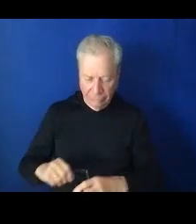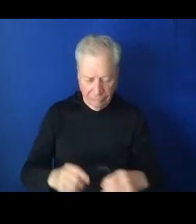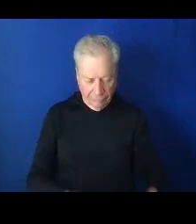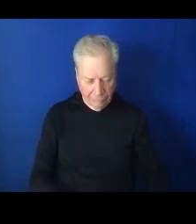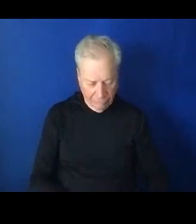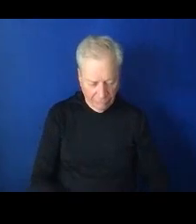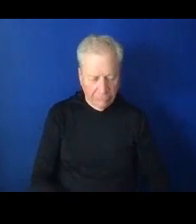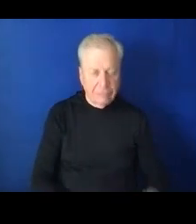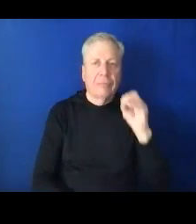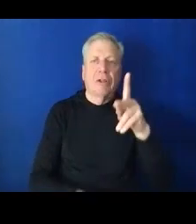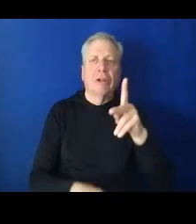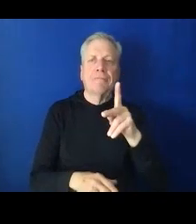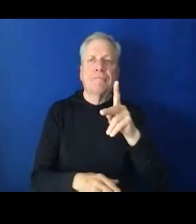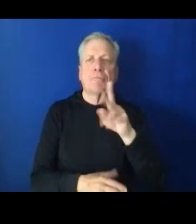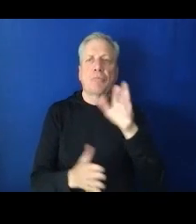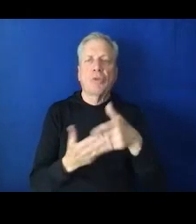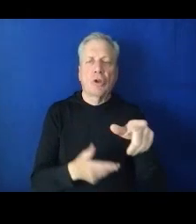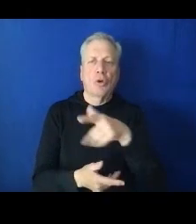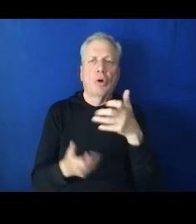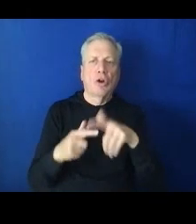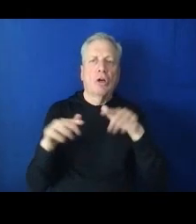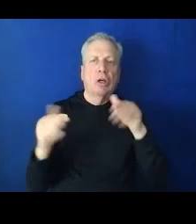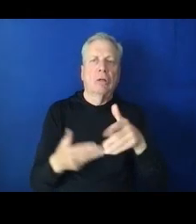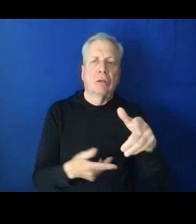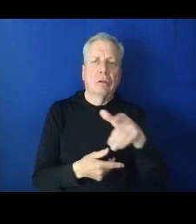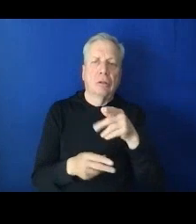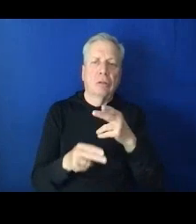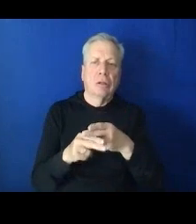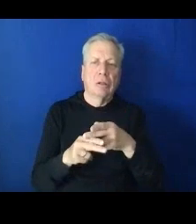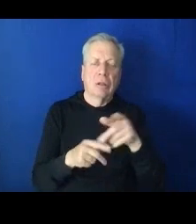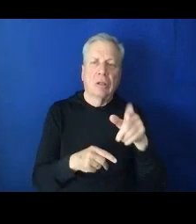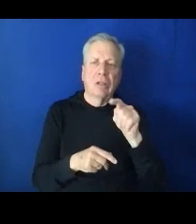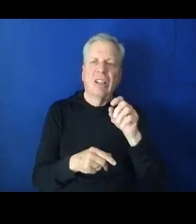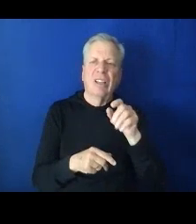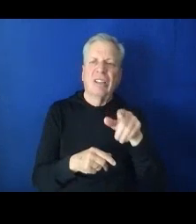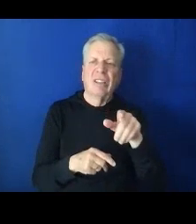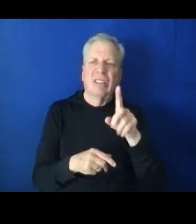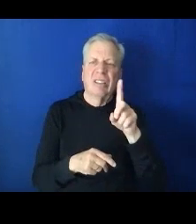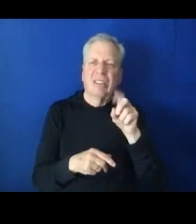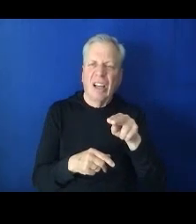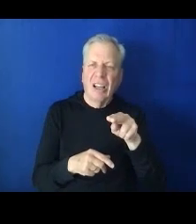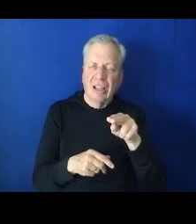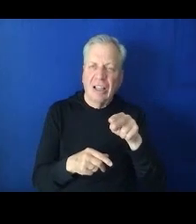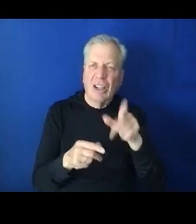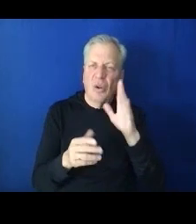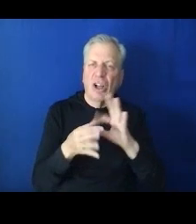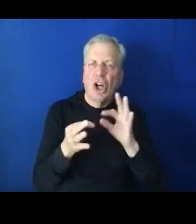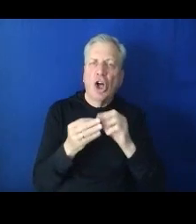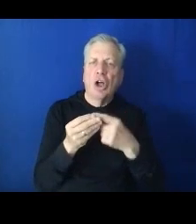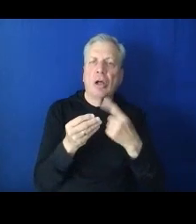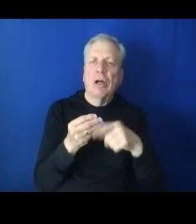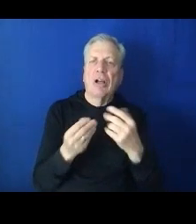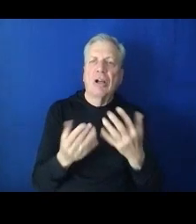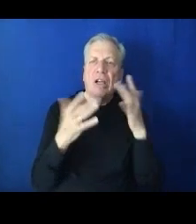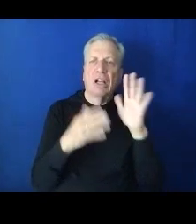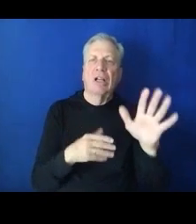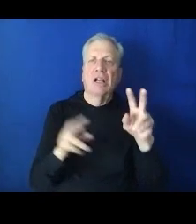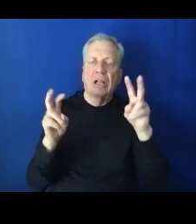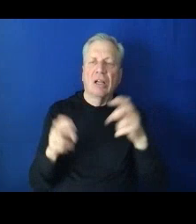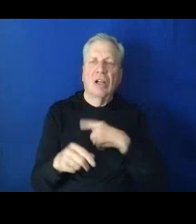All right, everybody. I'd like to introduce you to John Cataldo. He's going to talk to us about fire. His title here is, we call